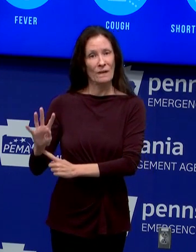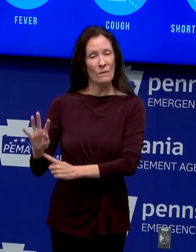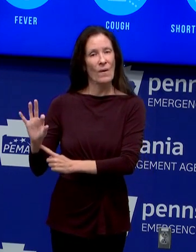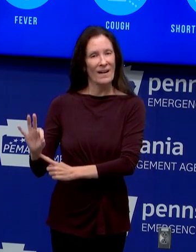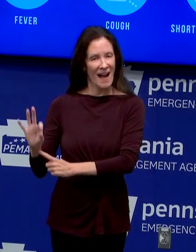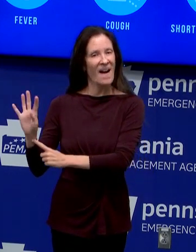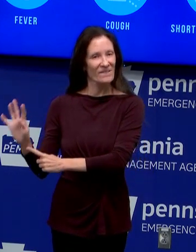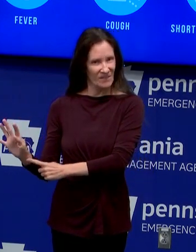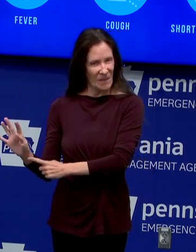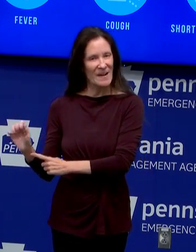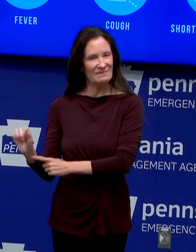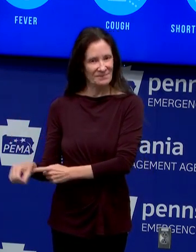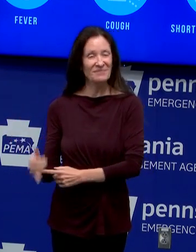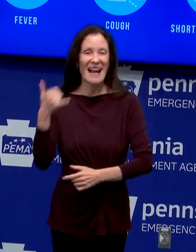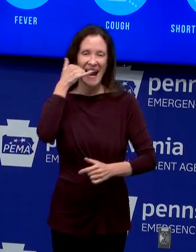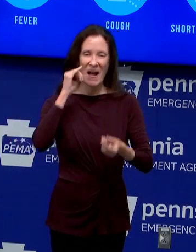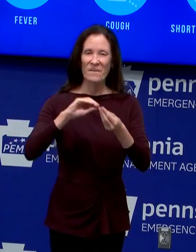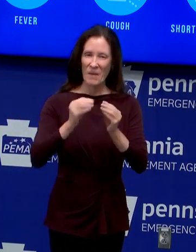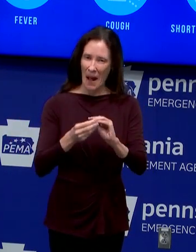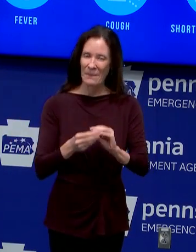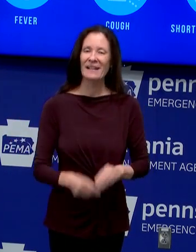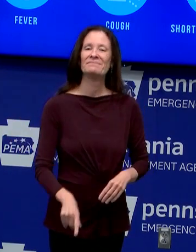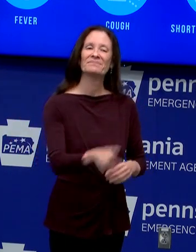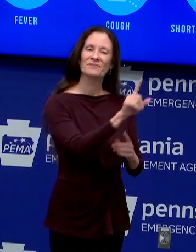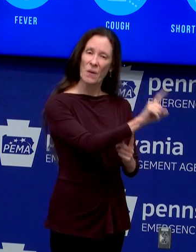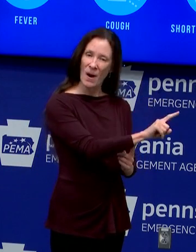1-855-284-2494. Again,